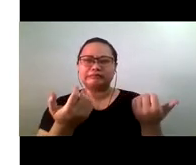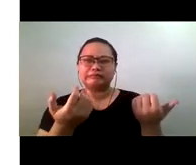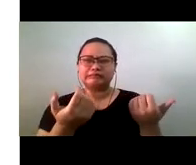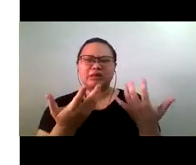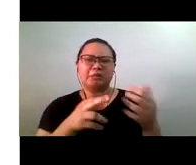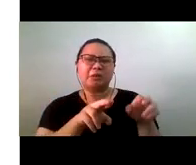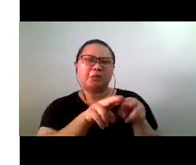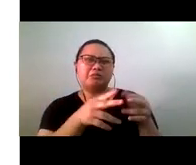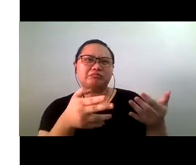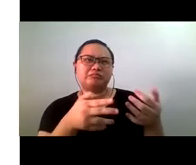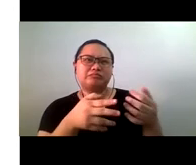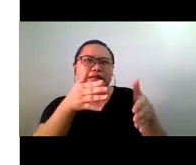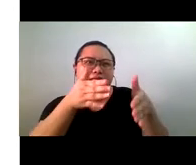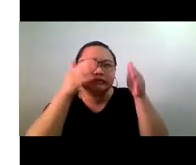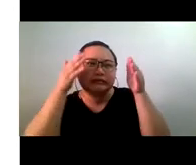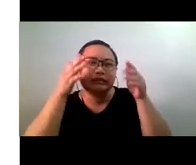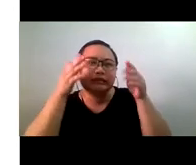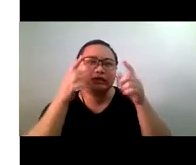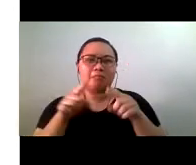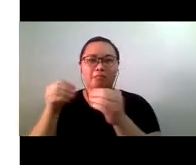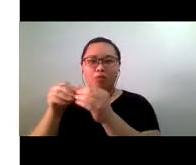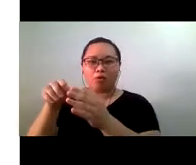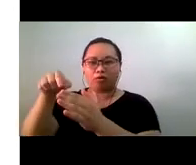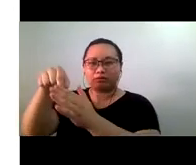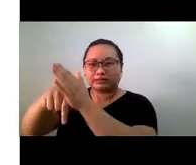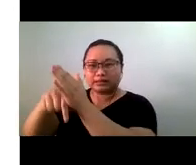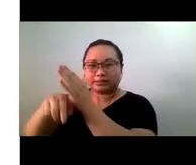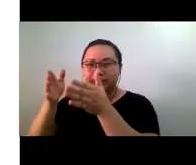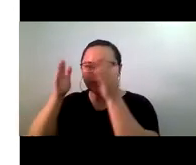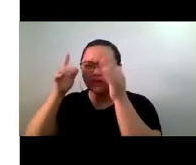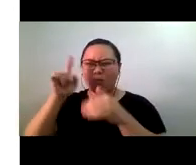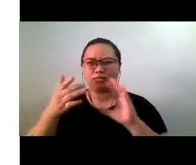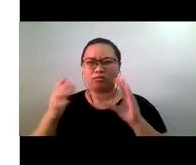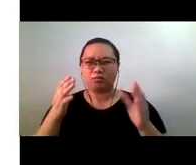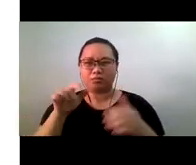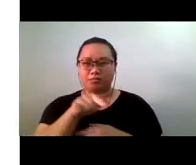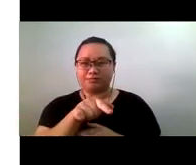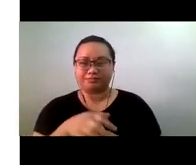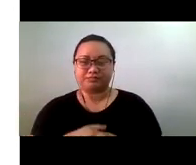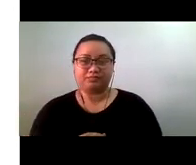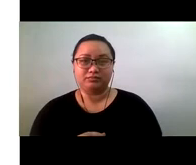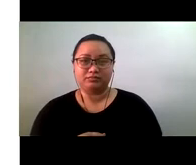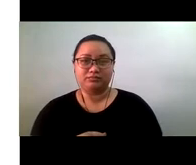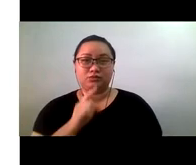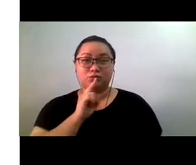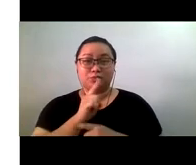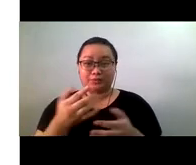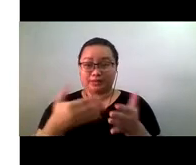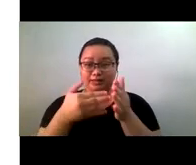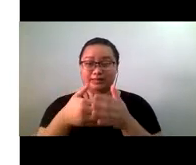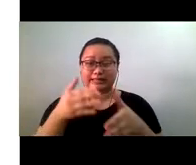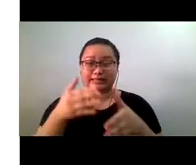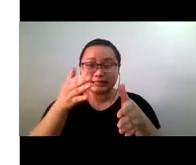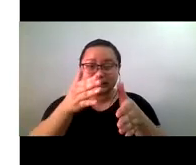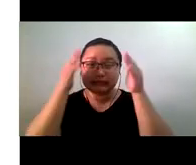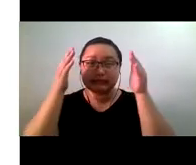if listening is the most profound act of respect that we can do, then we need to be able to